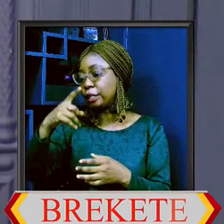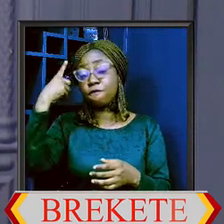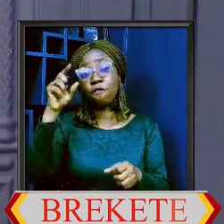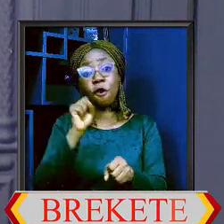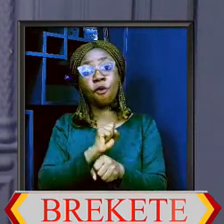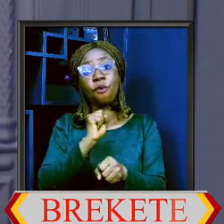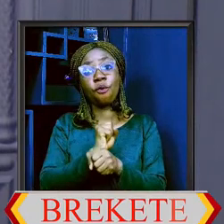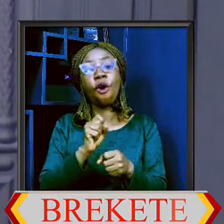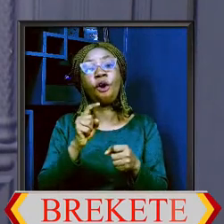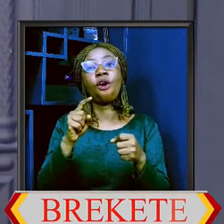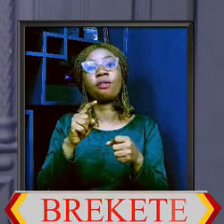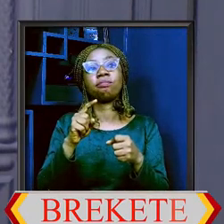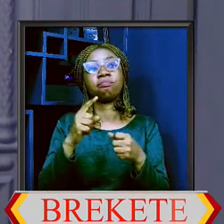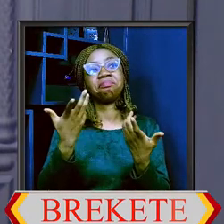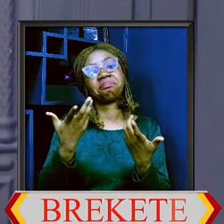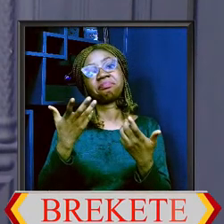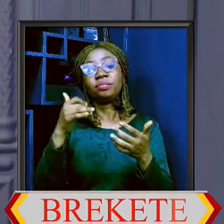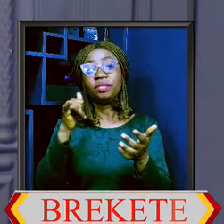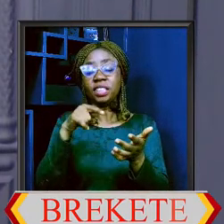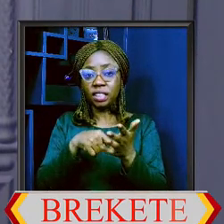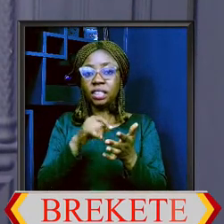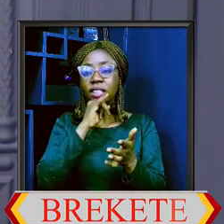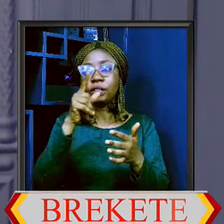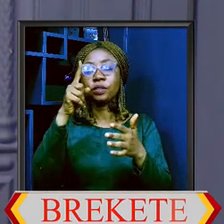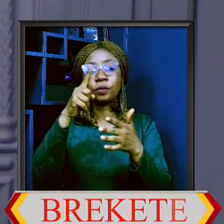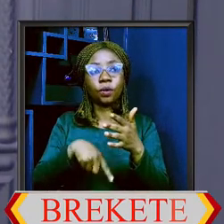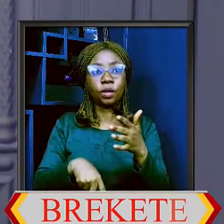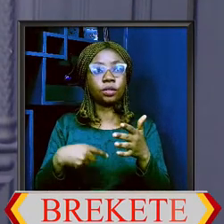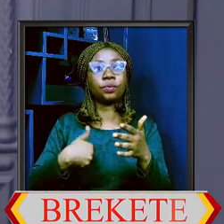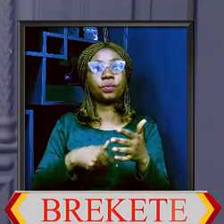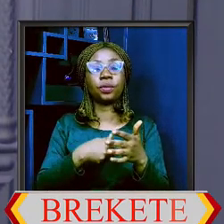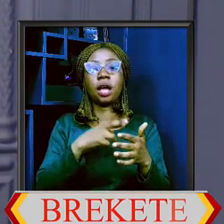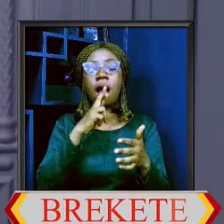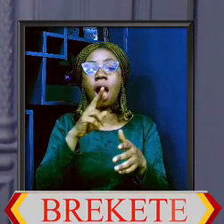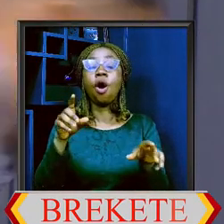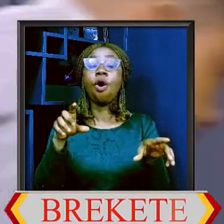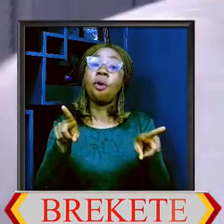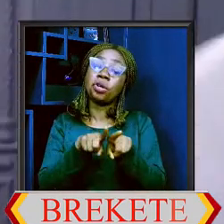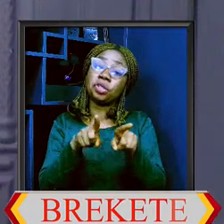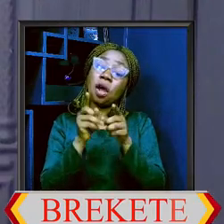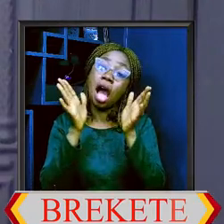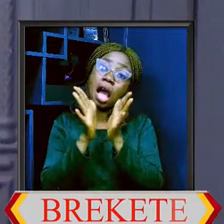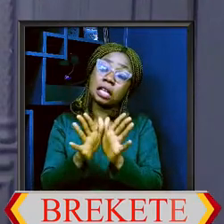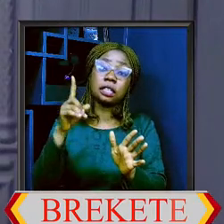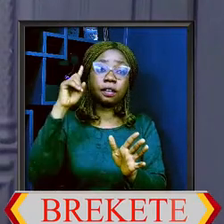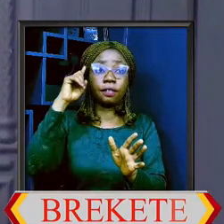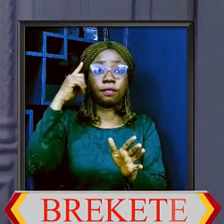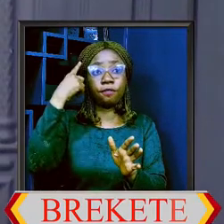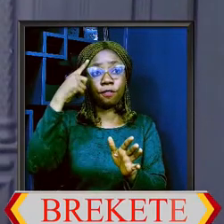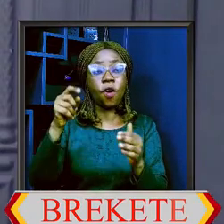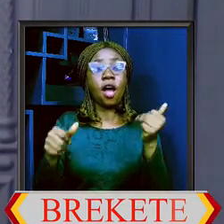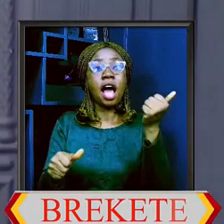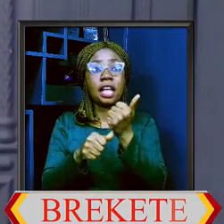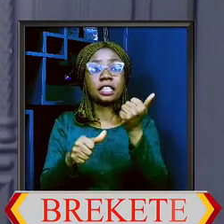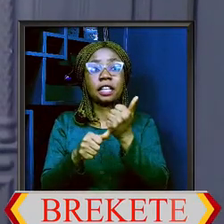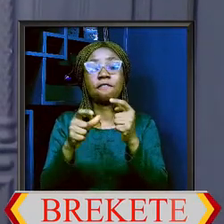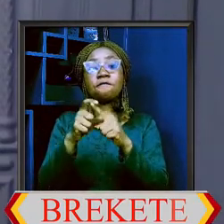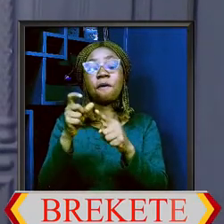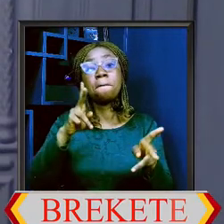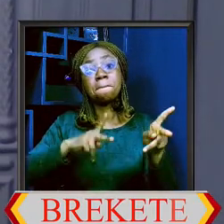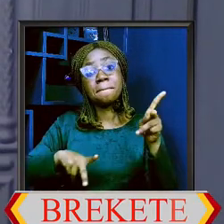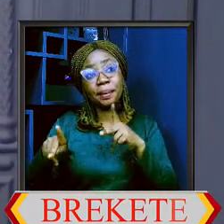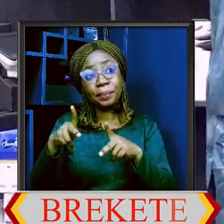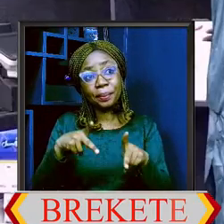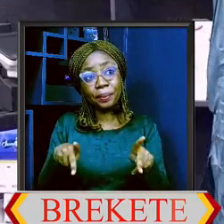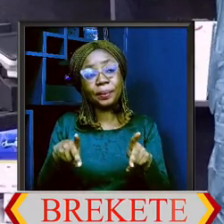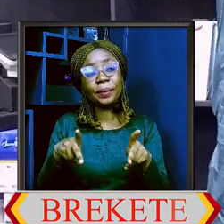job after graduation so this is what we do and we are also asking for assistance for people who